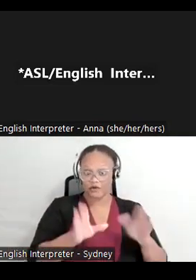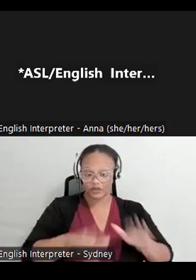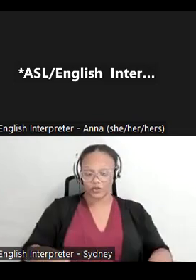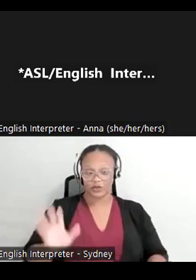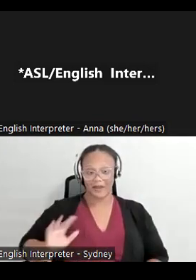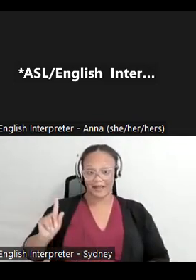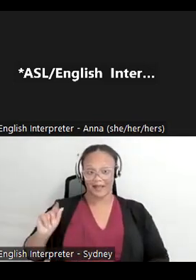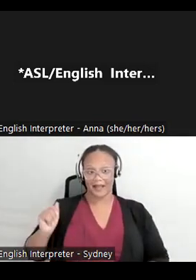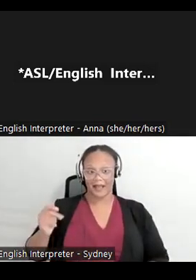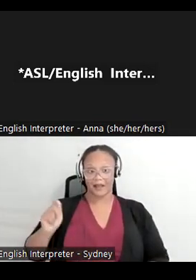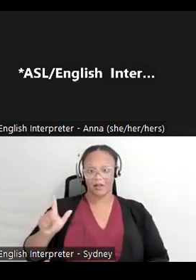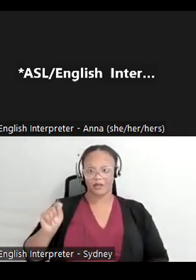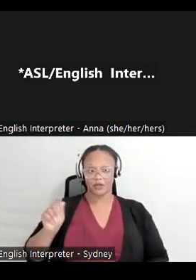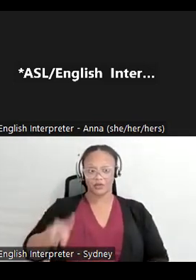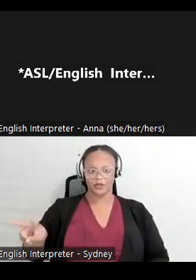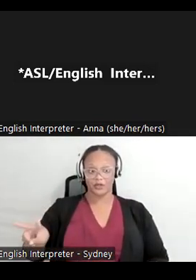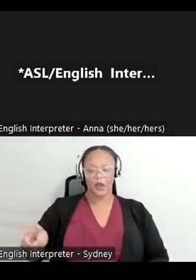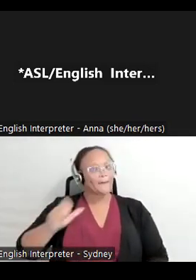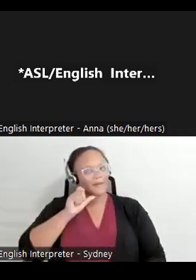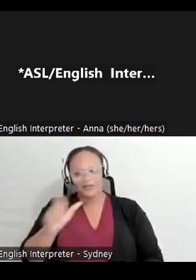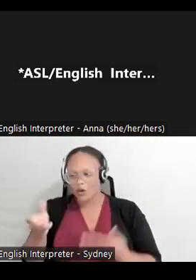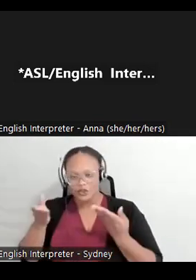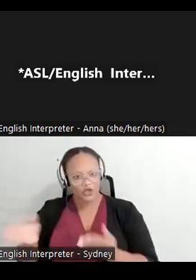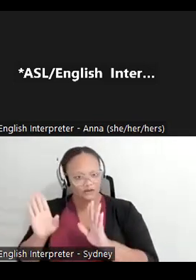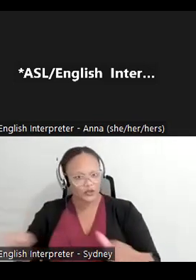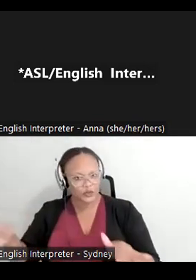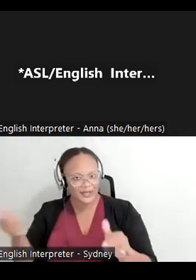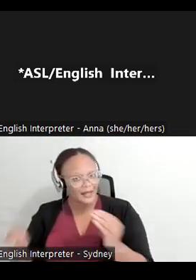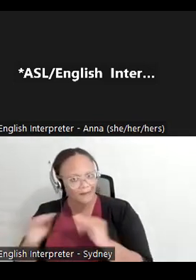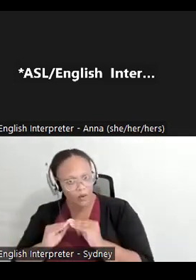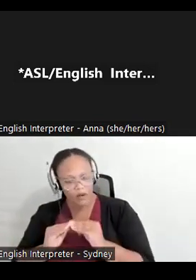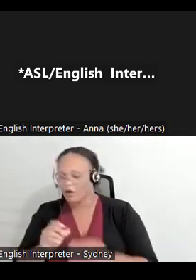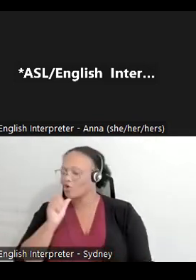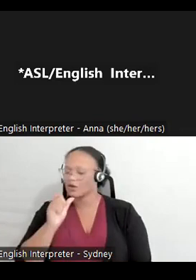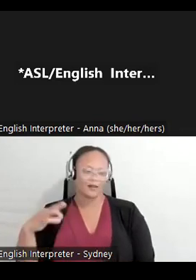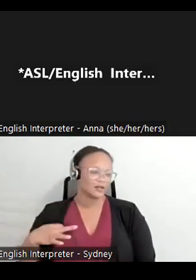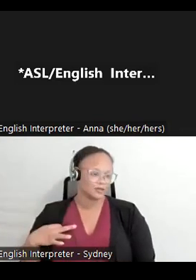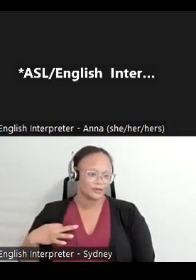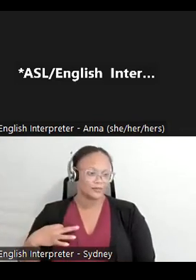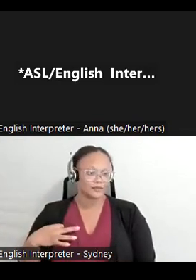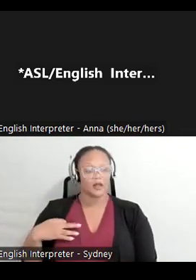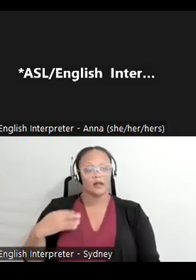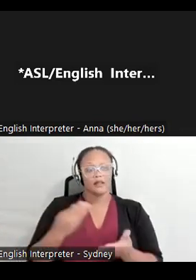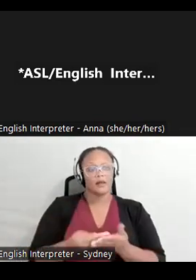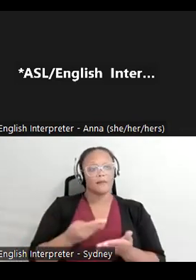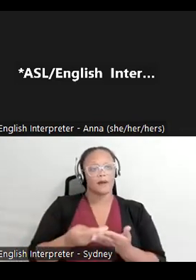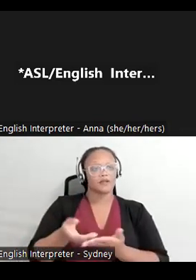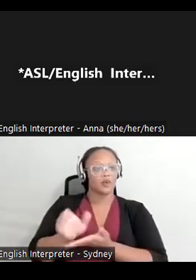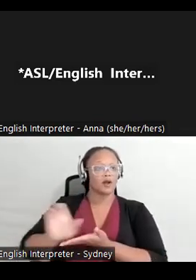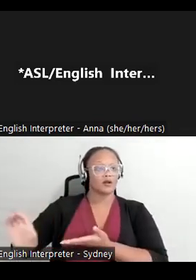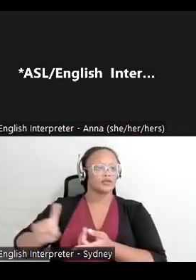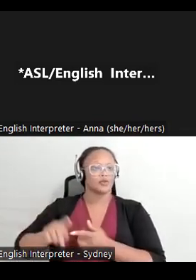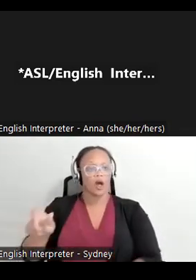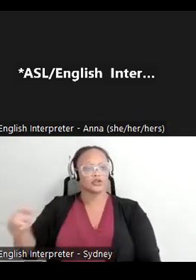program are not eligible. Funds were distributed to alternative payment programs the first week of May and